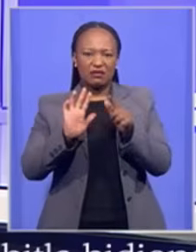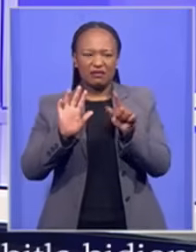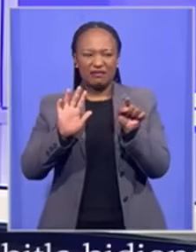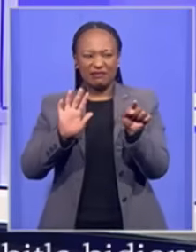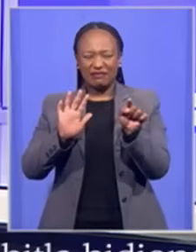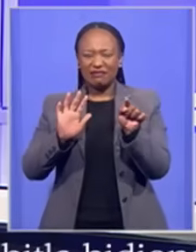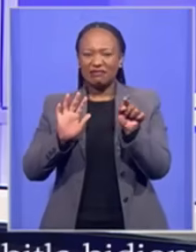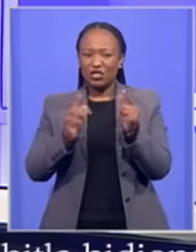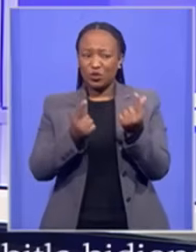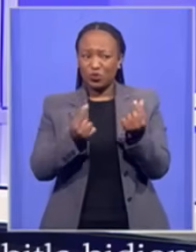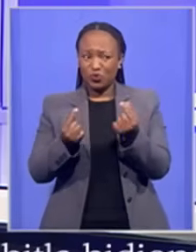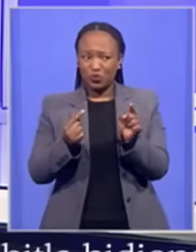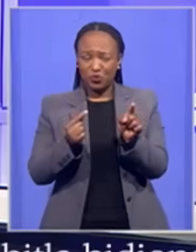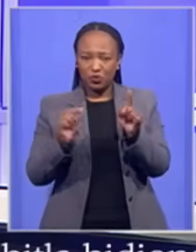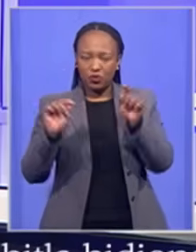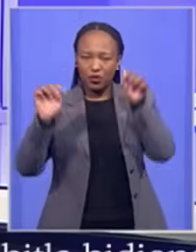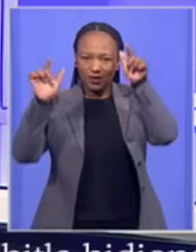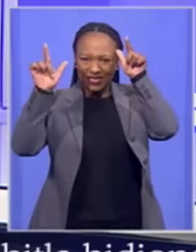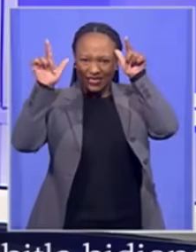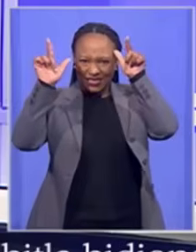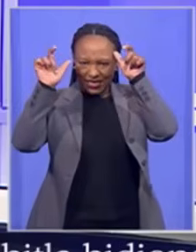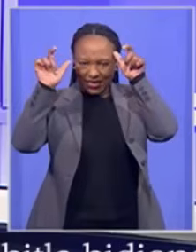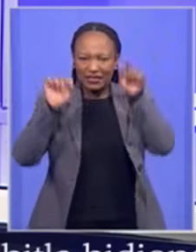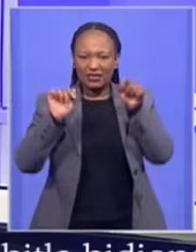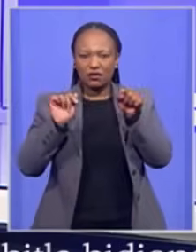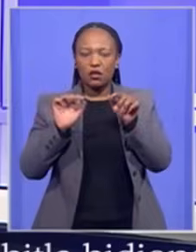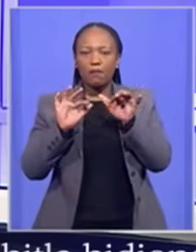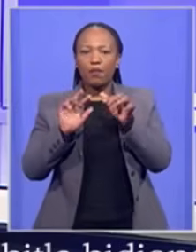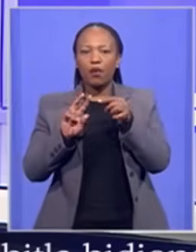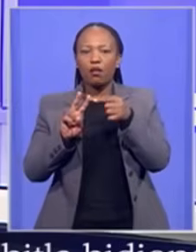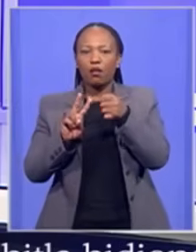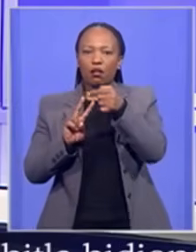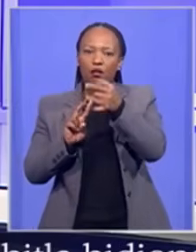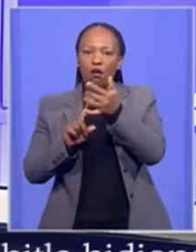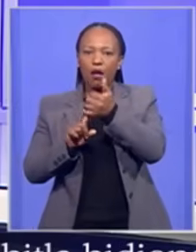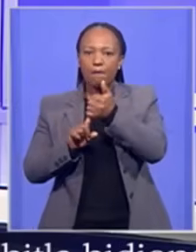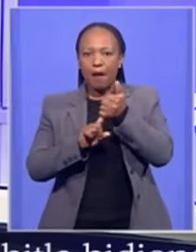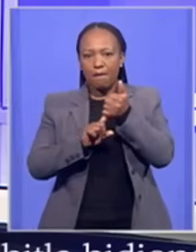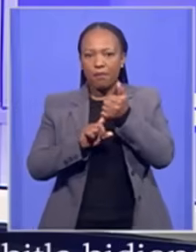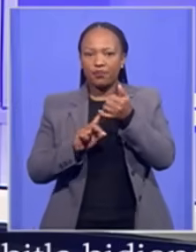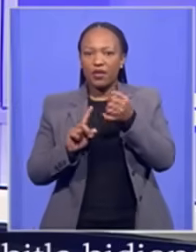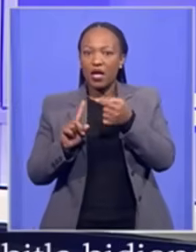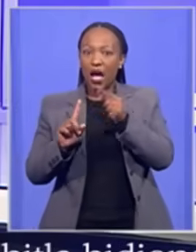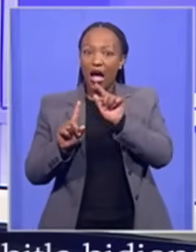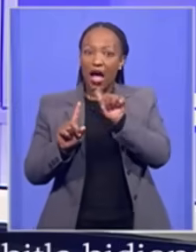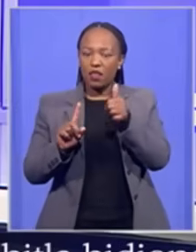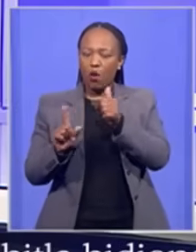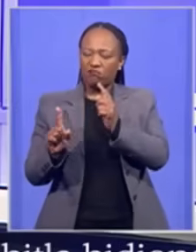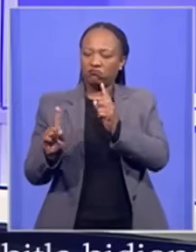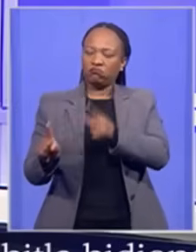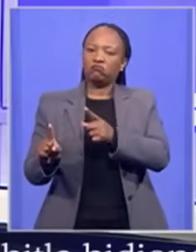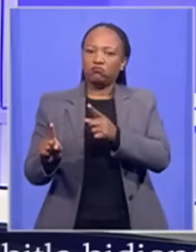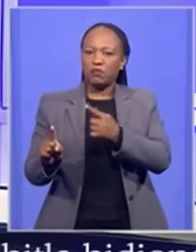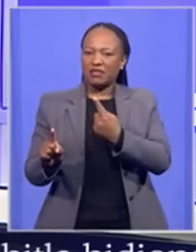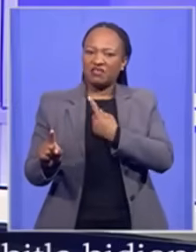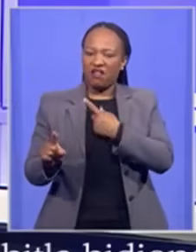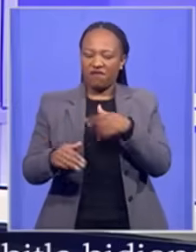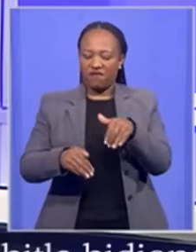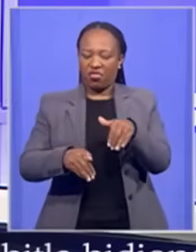mo go bontšhwago batho ba babedi bao ba swerego bothopša fao yo mongwe a laelwago go ikepela lebitla e le go ditiro tšeo